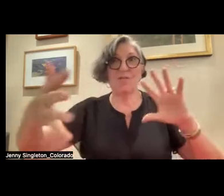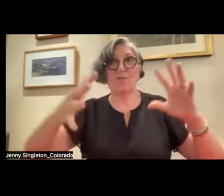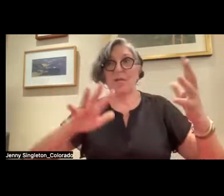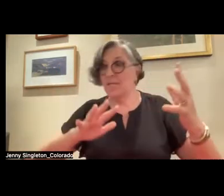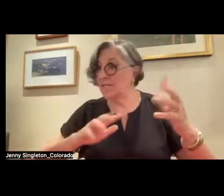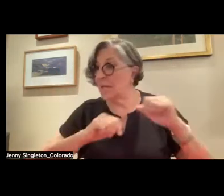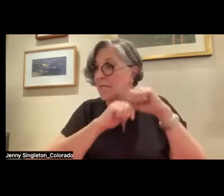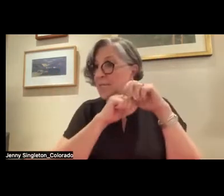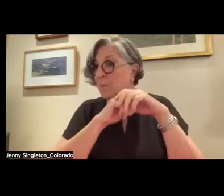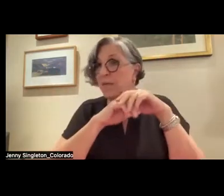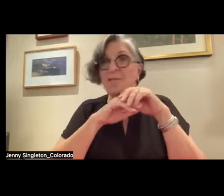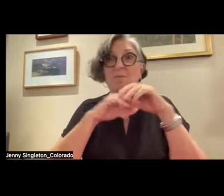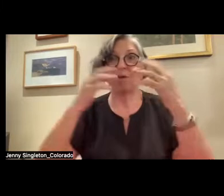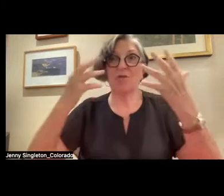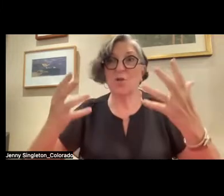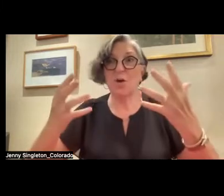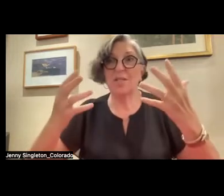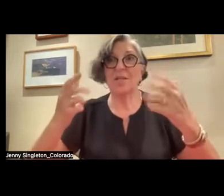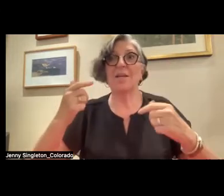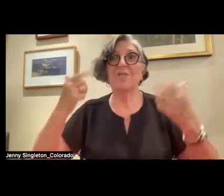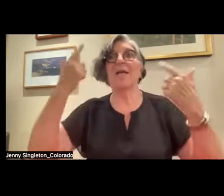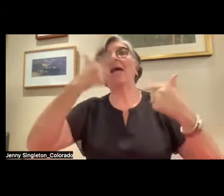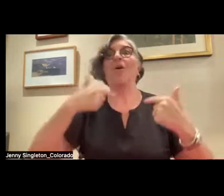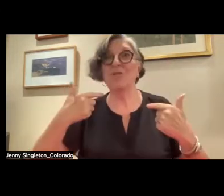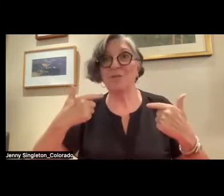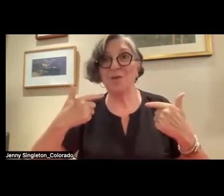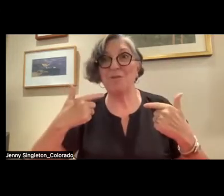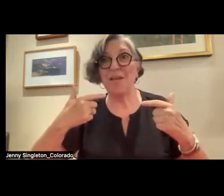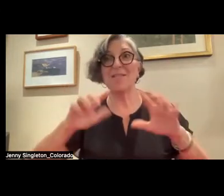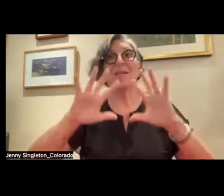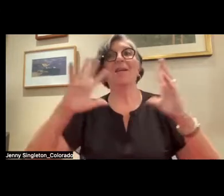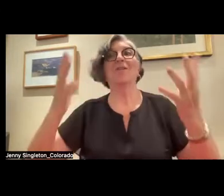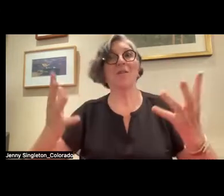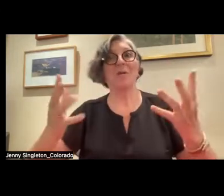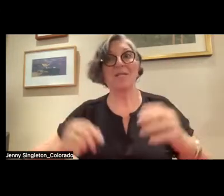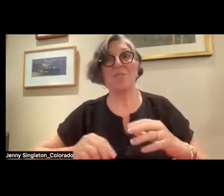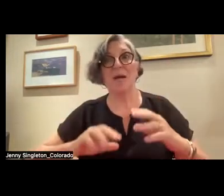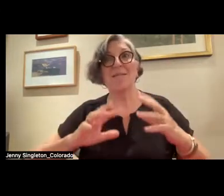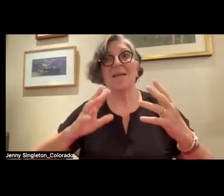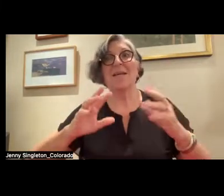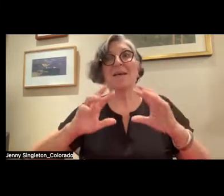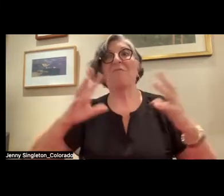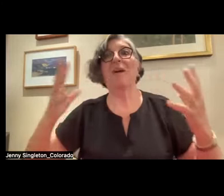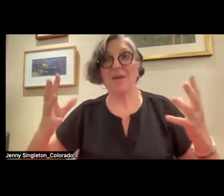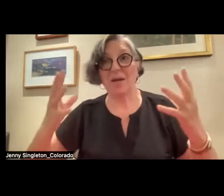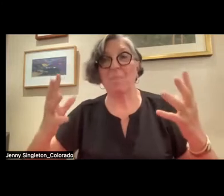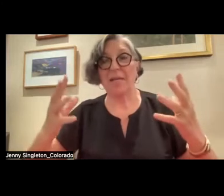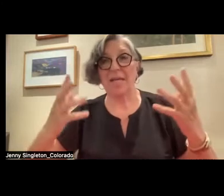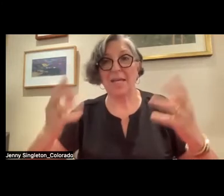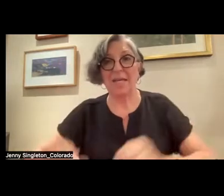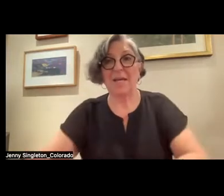use this 3D signing space with your two articulators and also your face to express a